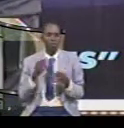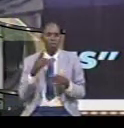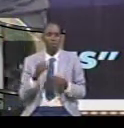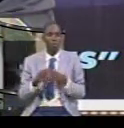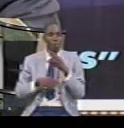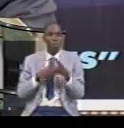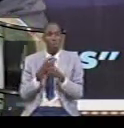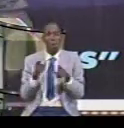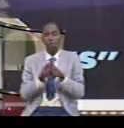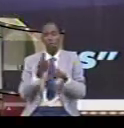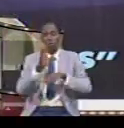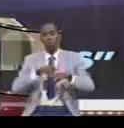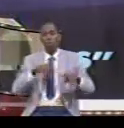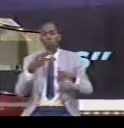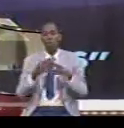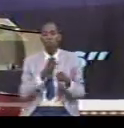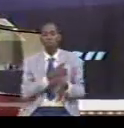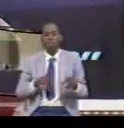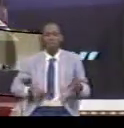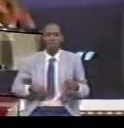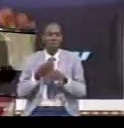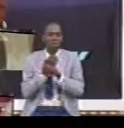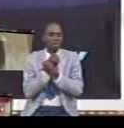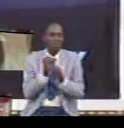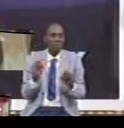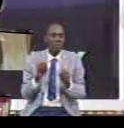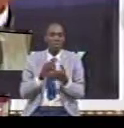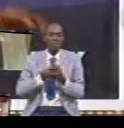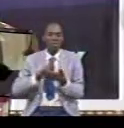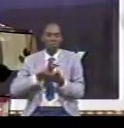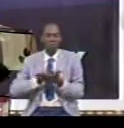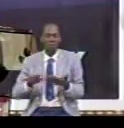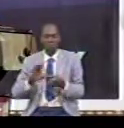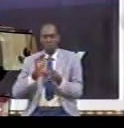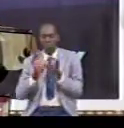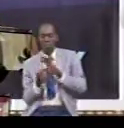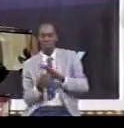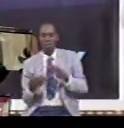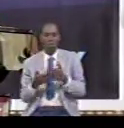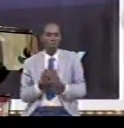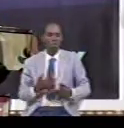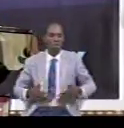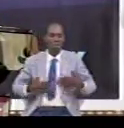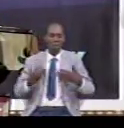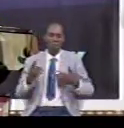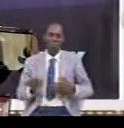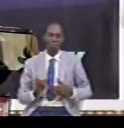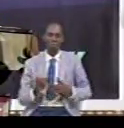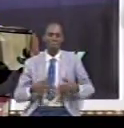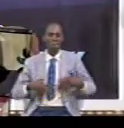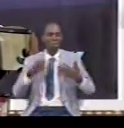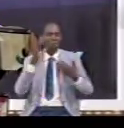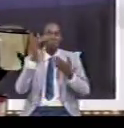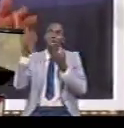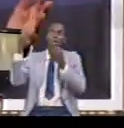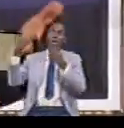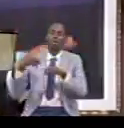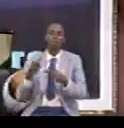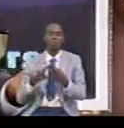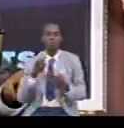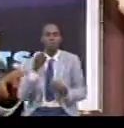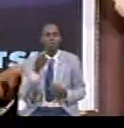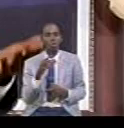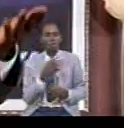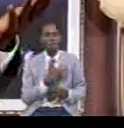of the Lord, salvation, conversion, transformation, a new life, eternal life will come unto you. And then